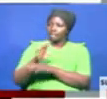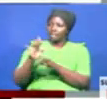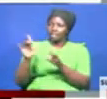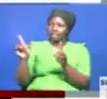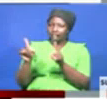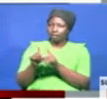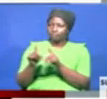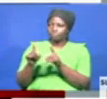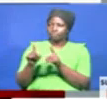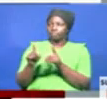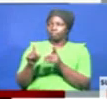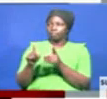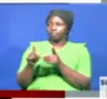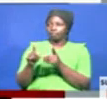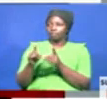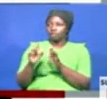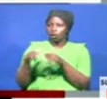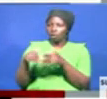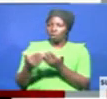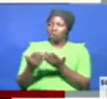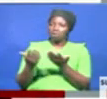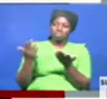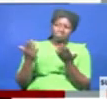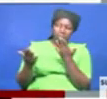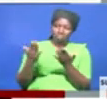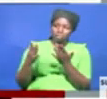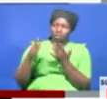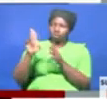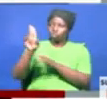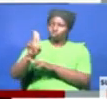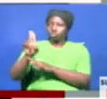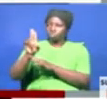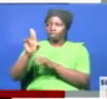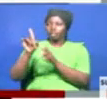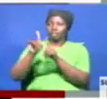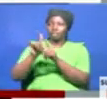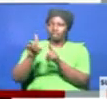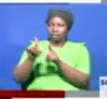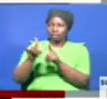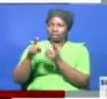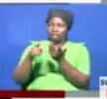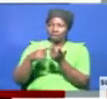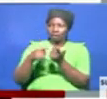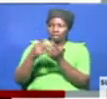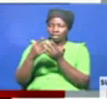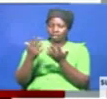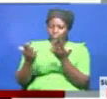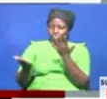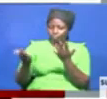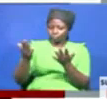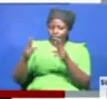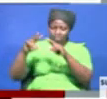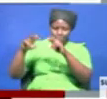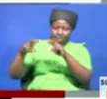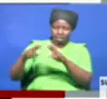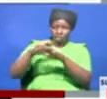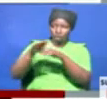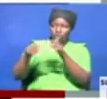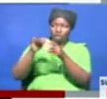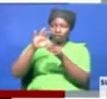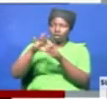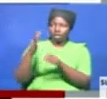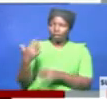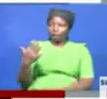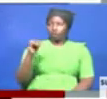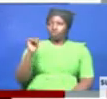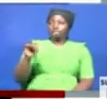or at least if you also use the counterfoil to really check with all the ballot papers that have been